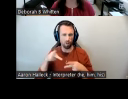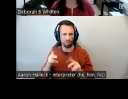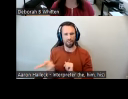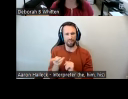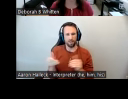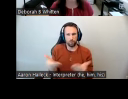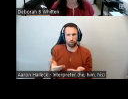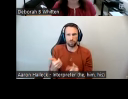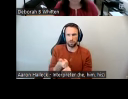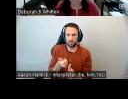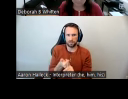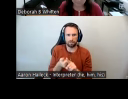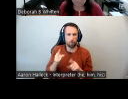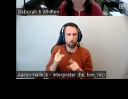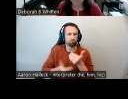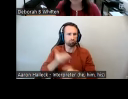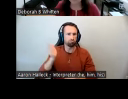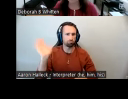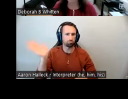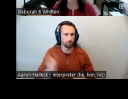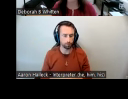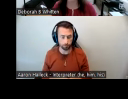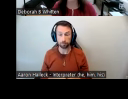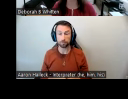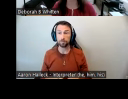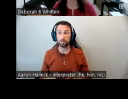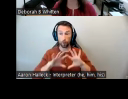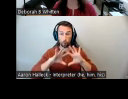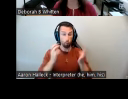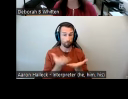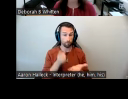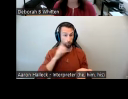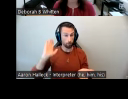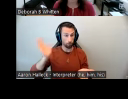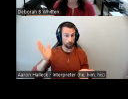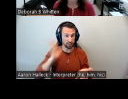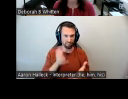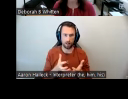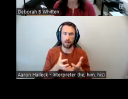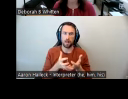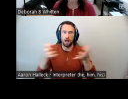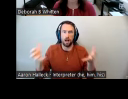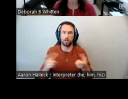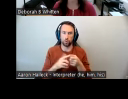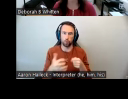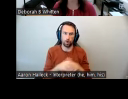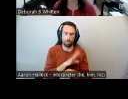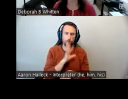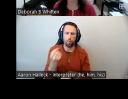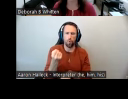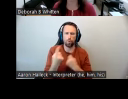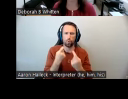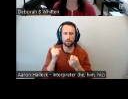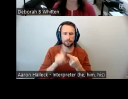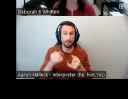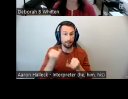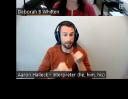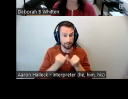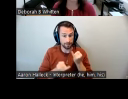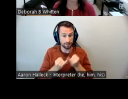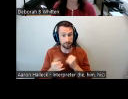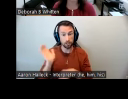into the presentation. The overview of the presentation today, we've got a lot to cover, so we're going to save questions at the end. The presentation is going to last anywhere between 40